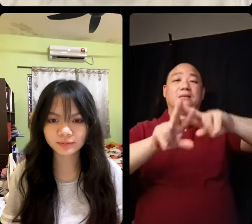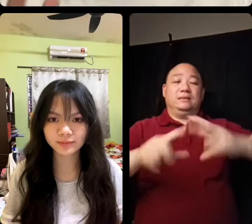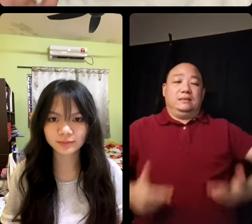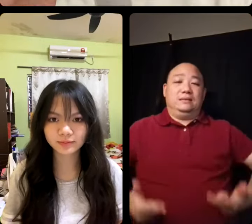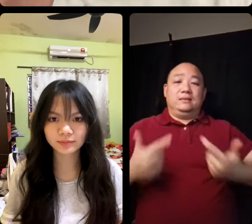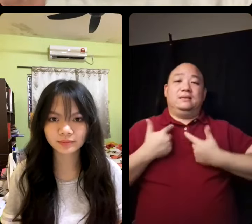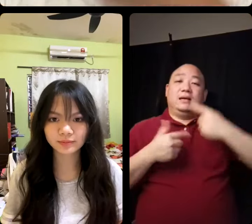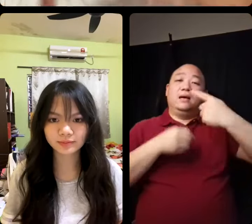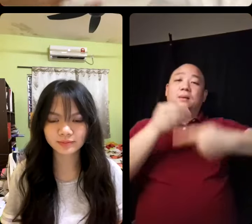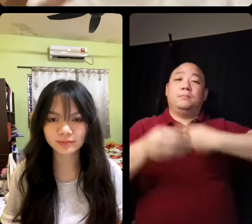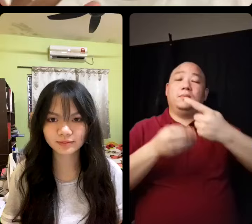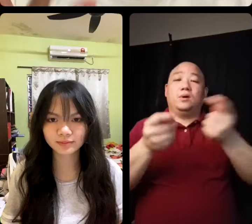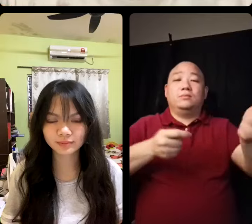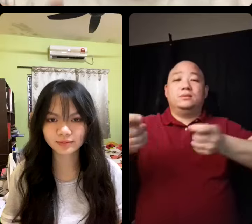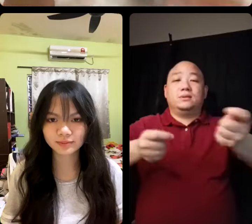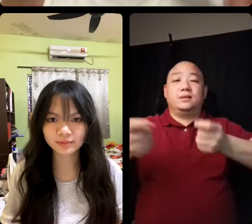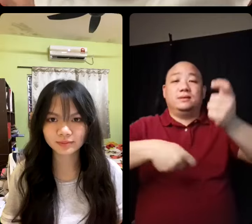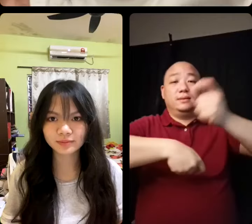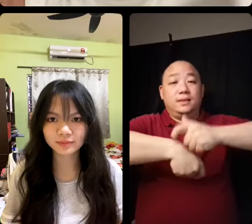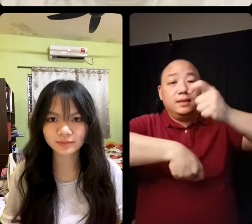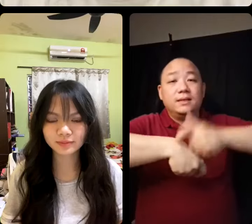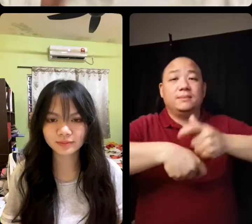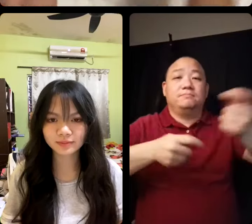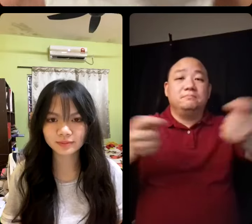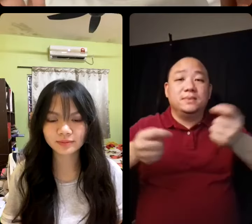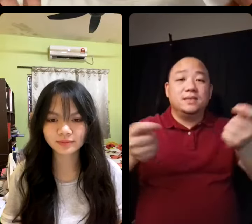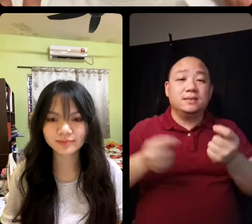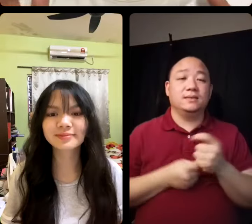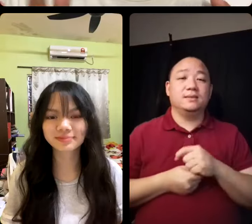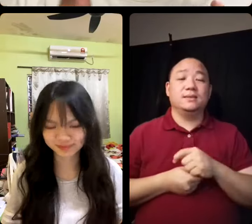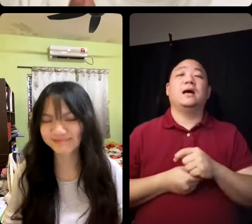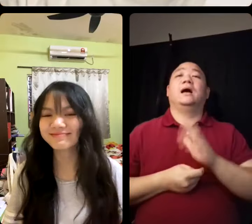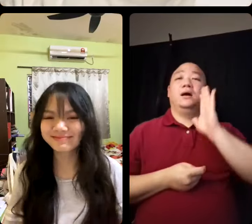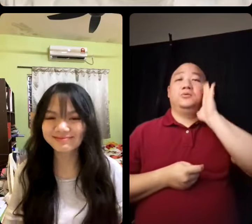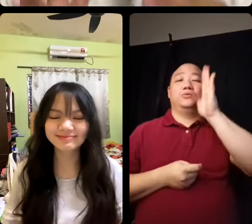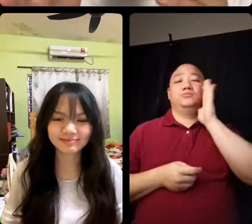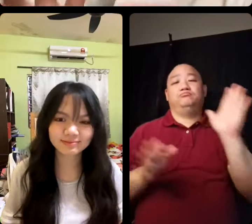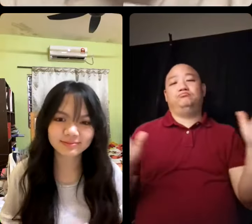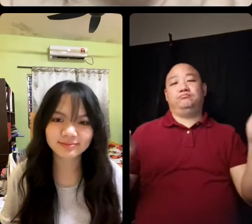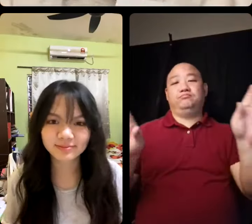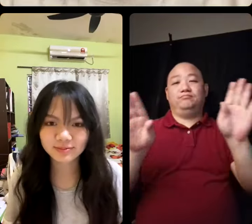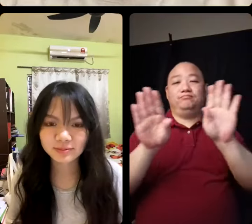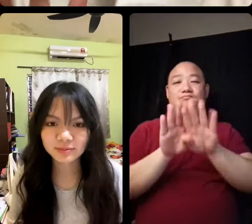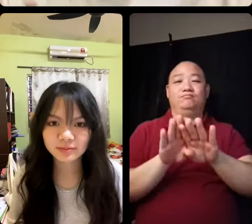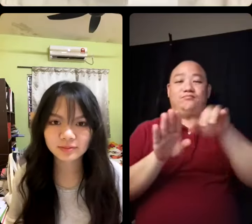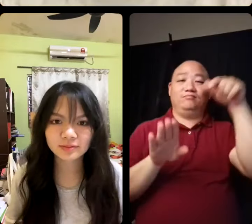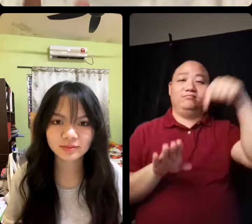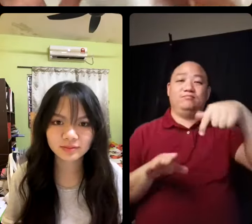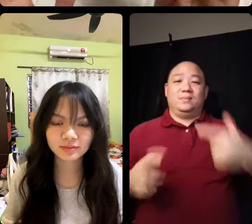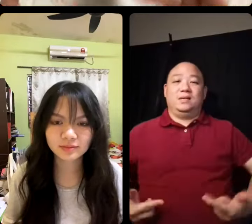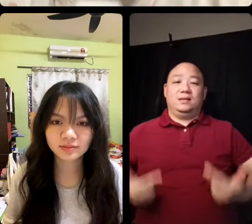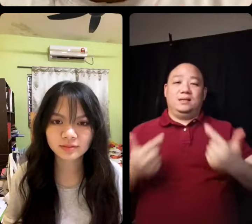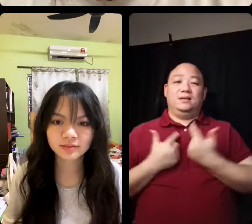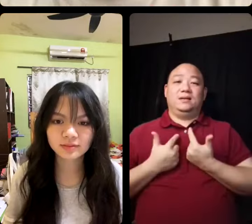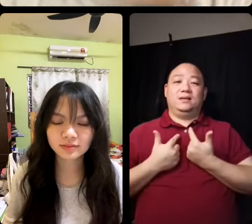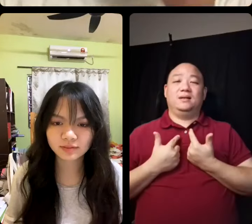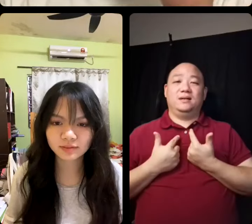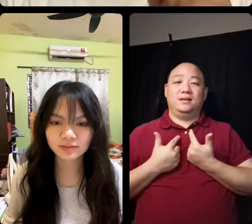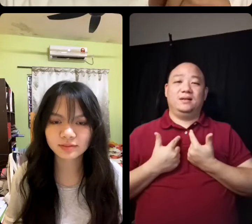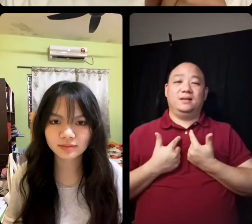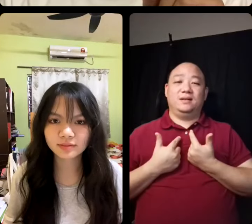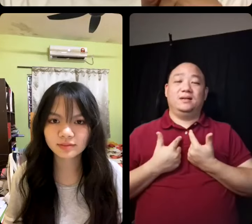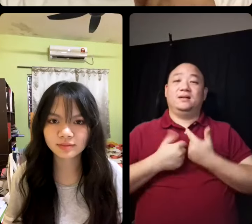I'm going to wrap up today's session with this quote. It's from a Chinese proverb, yeah? So an inch of time is an inch